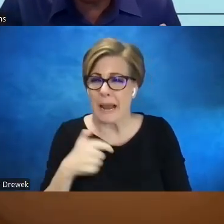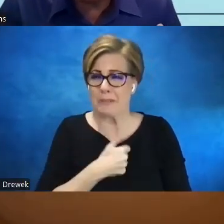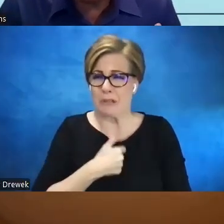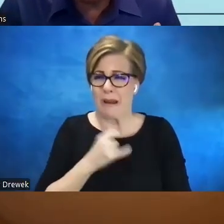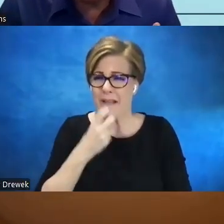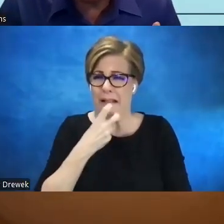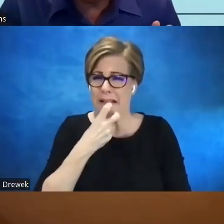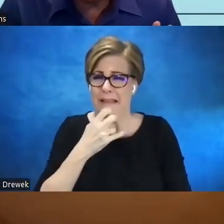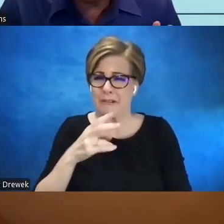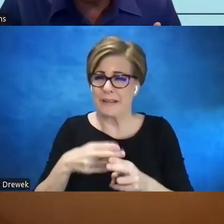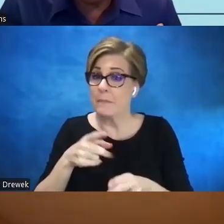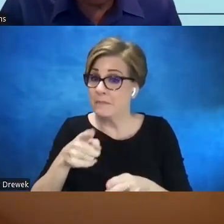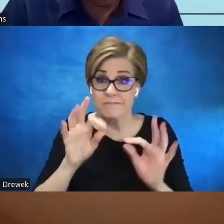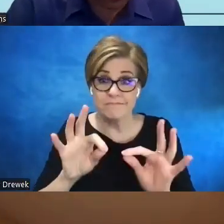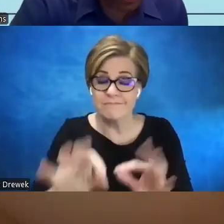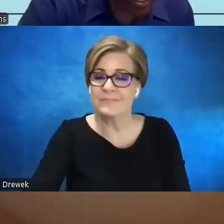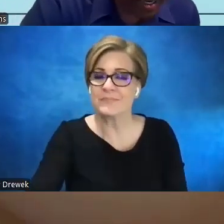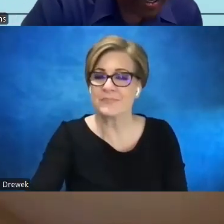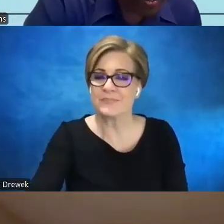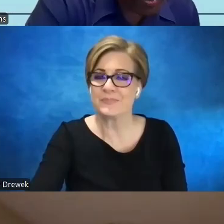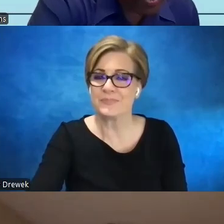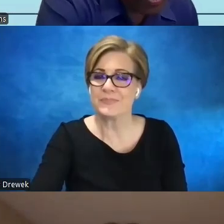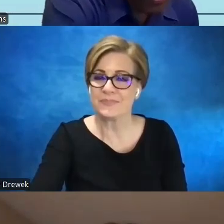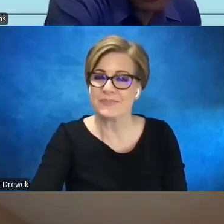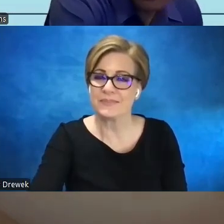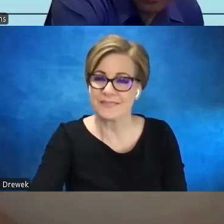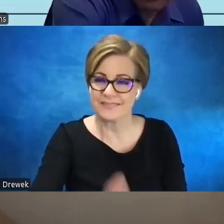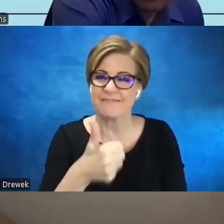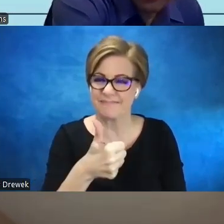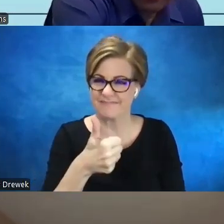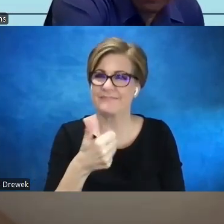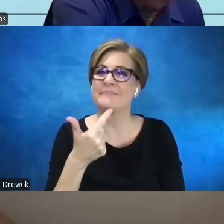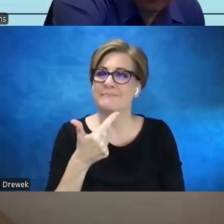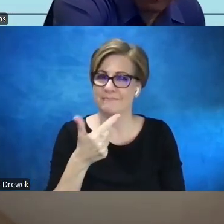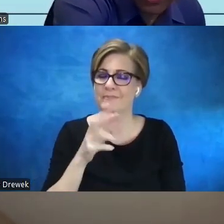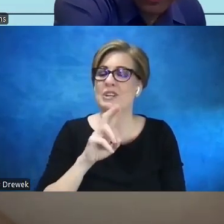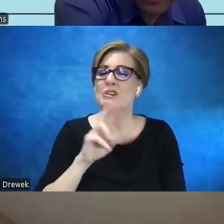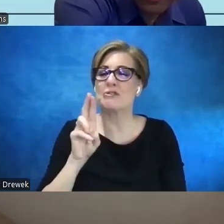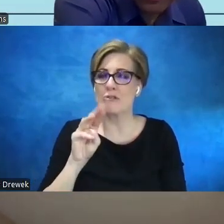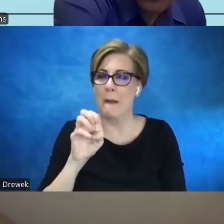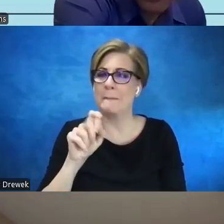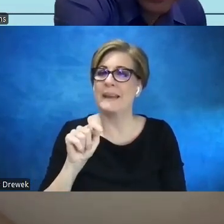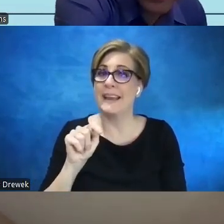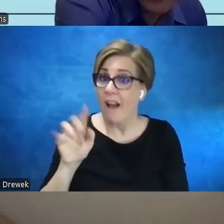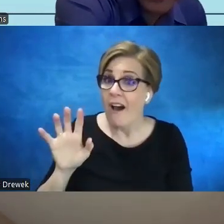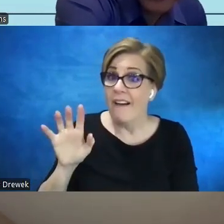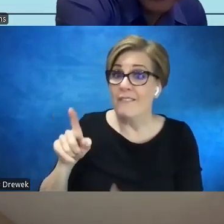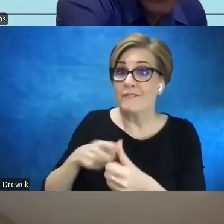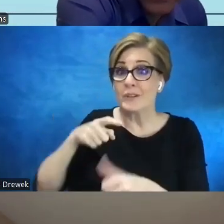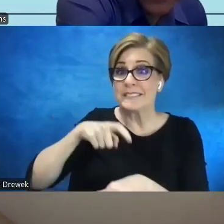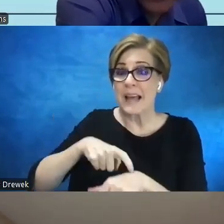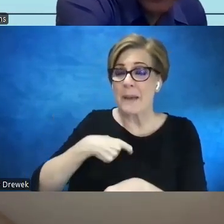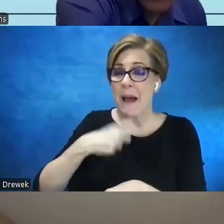name. Nope, you got it. Did I get it? You got it. Grummett. That'll be a first, boy, I tell you. No,